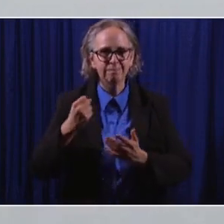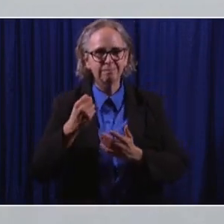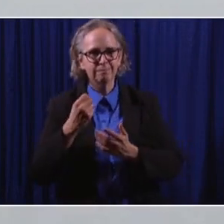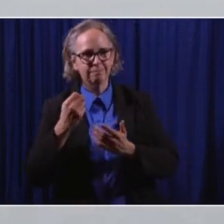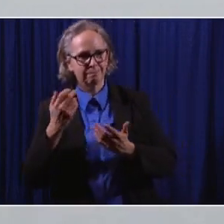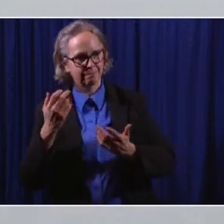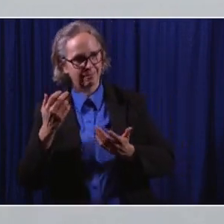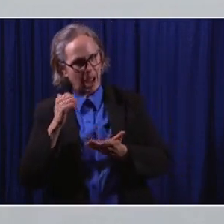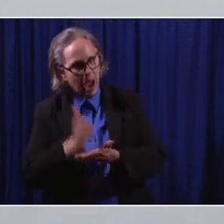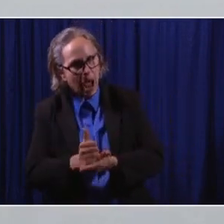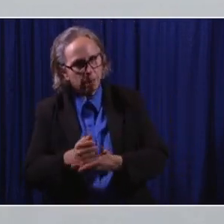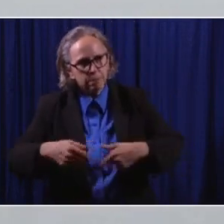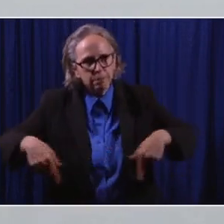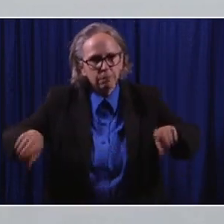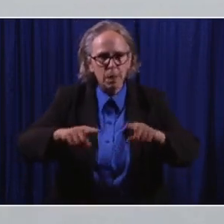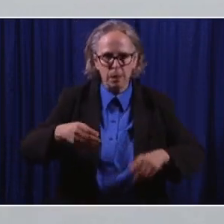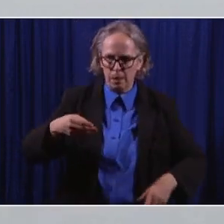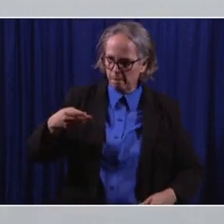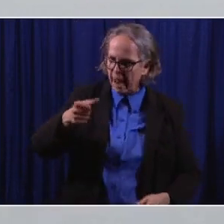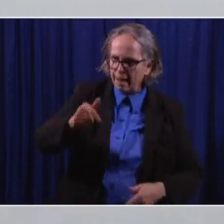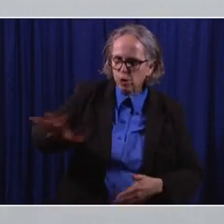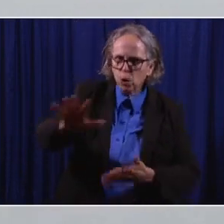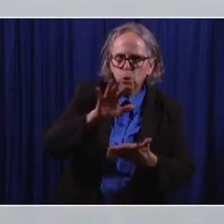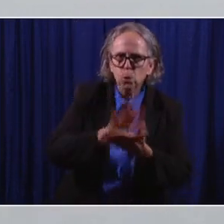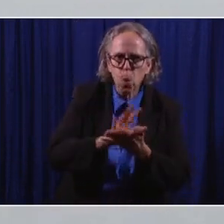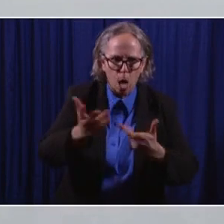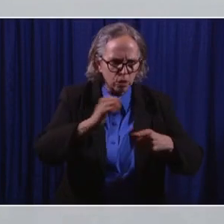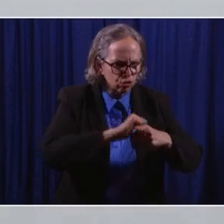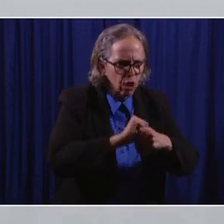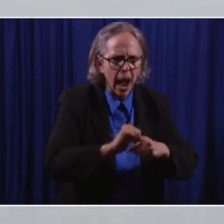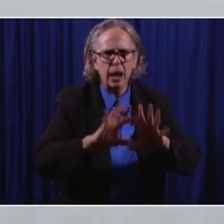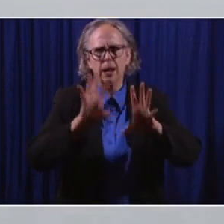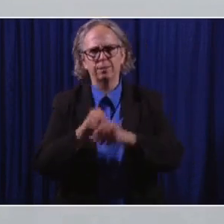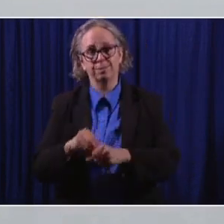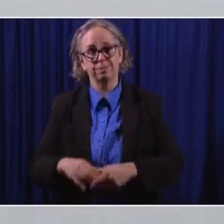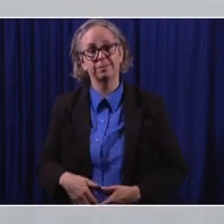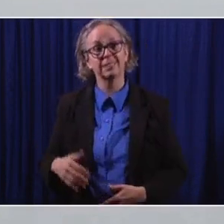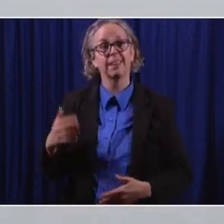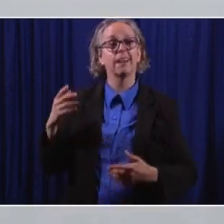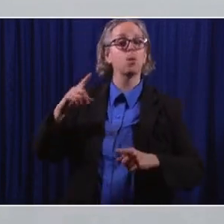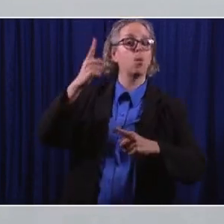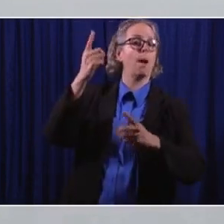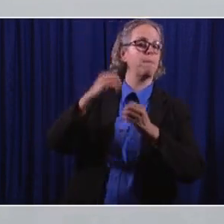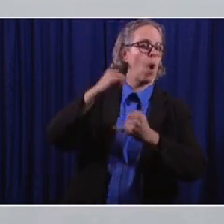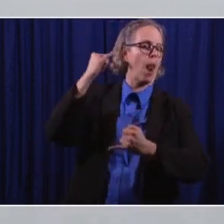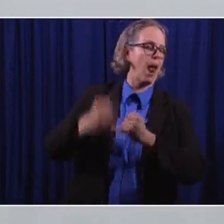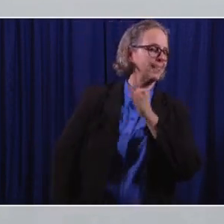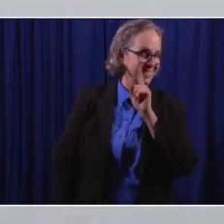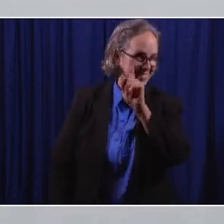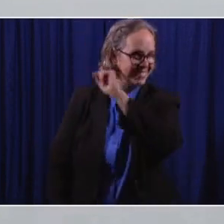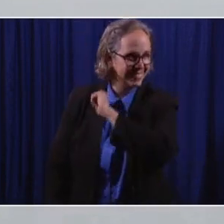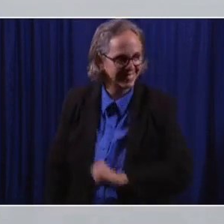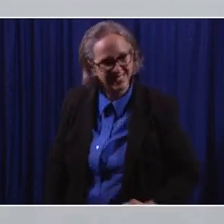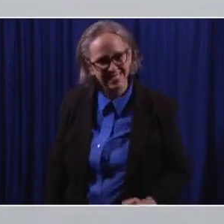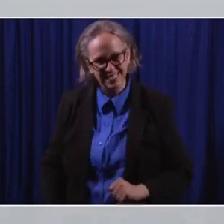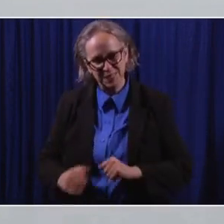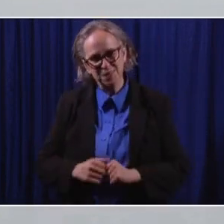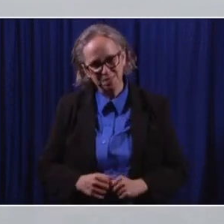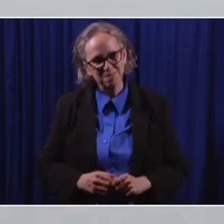a little more affordable. And then finally, Governor, I know that COVID is